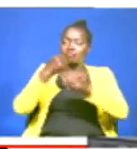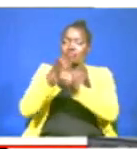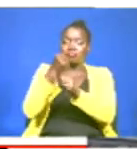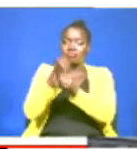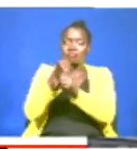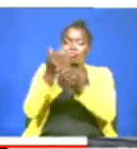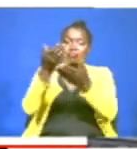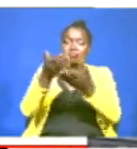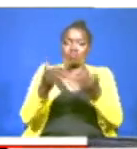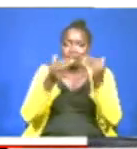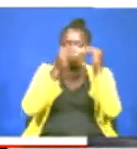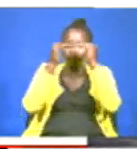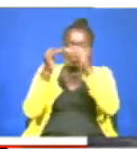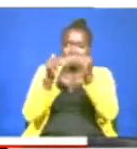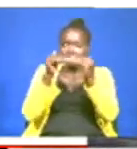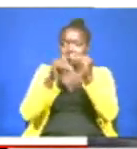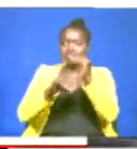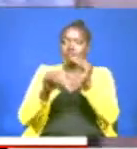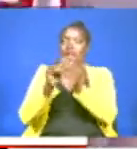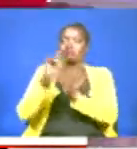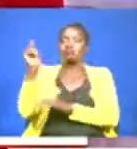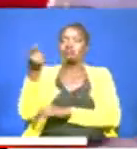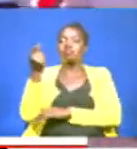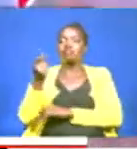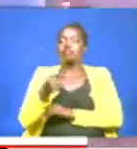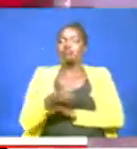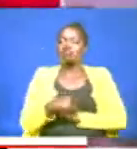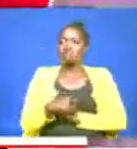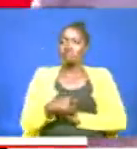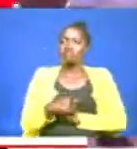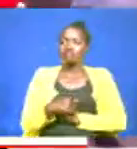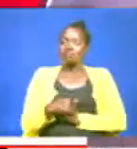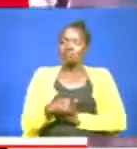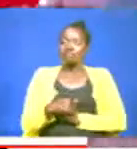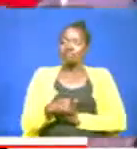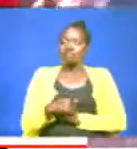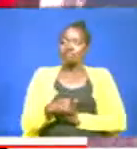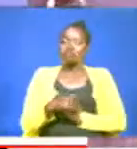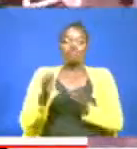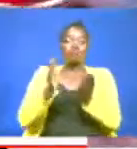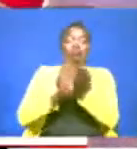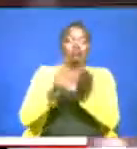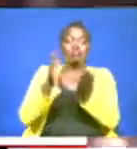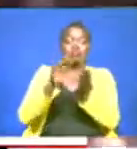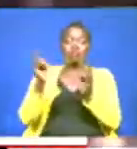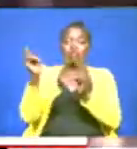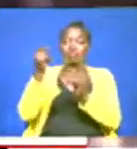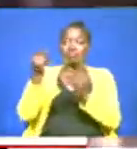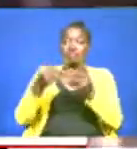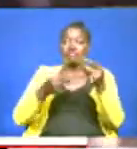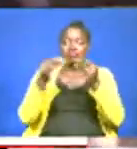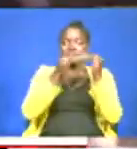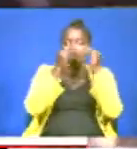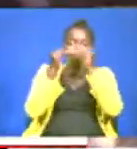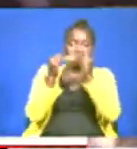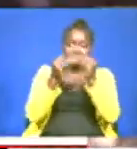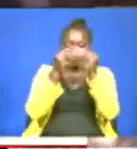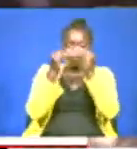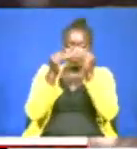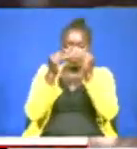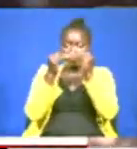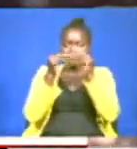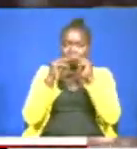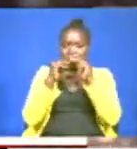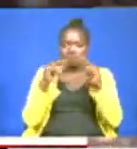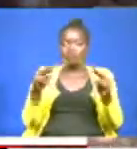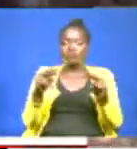bring democracy in this Republic of Kenya. He lauded Kenyans for exhibiting high levels of democracy and peace